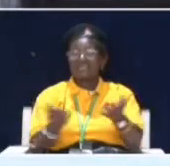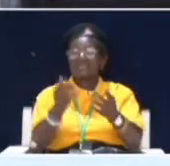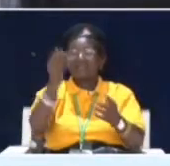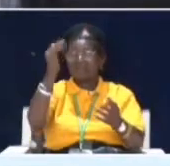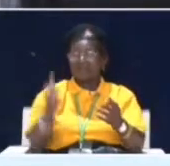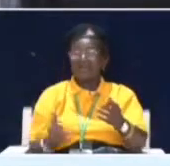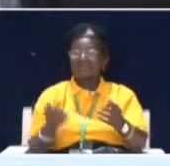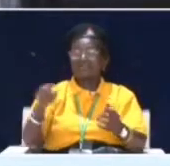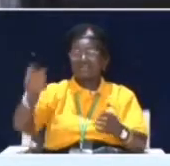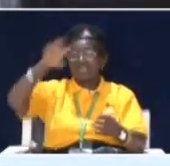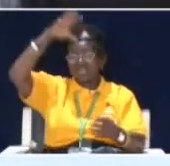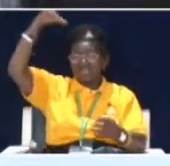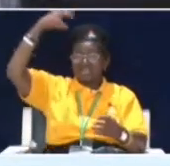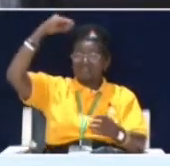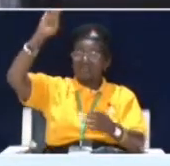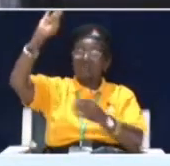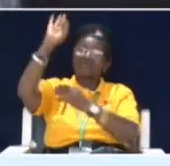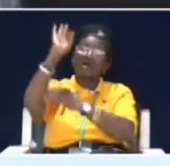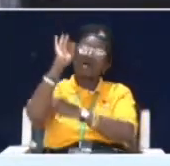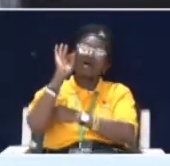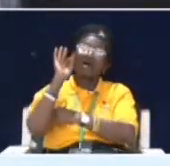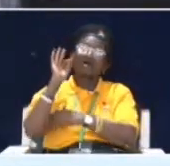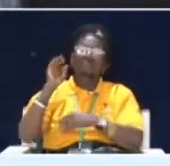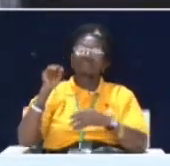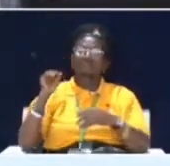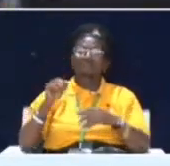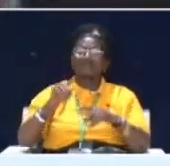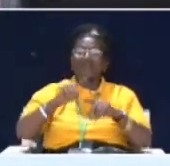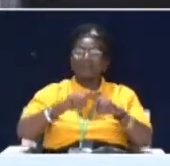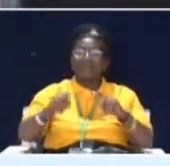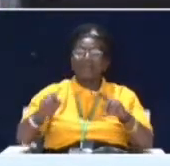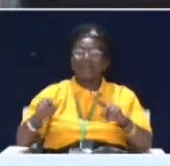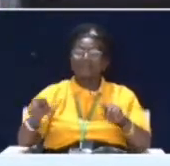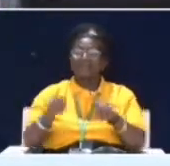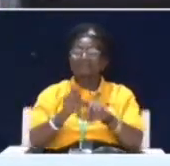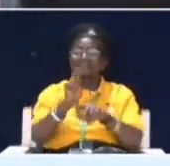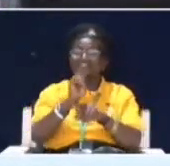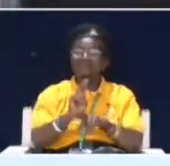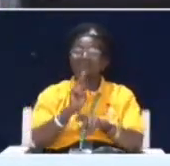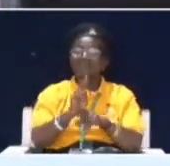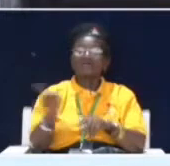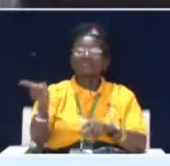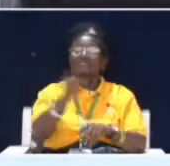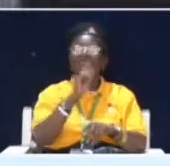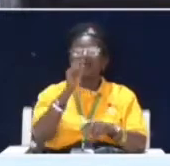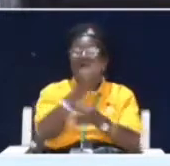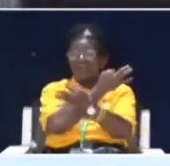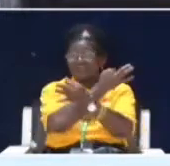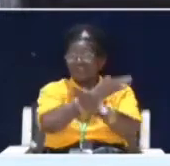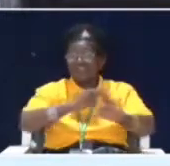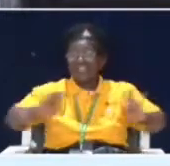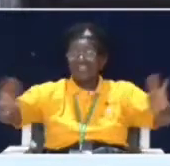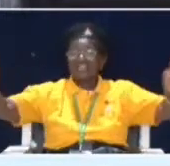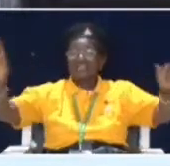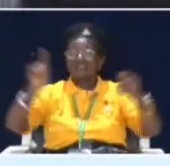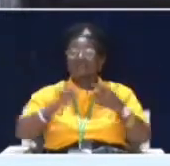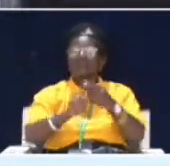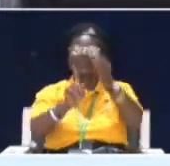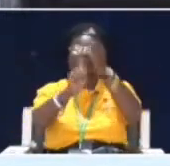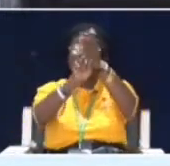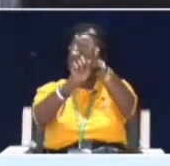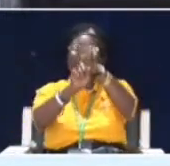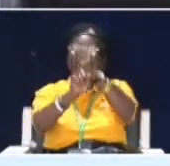But as usual, you are free to hold your services in your